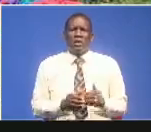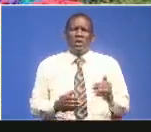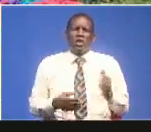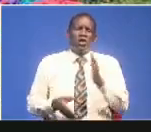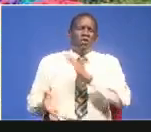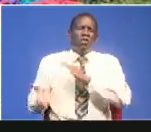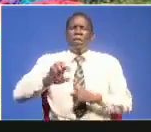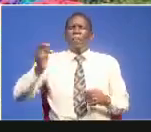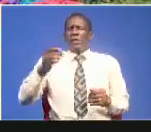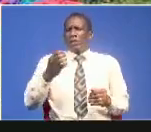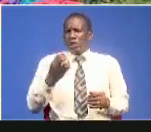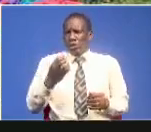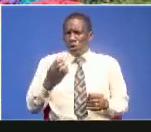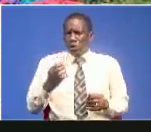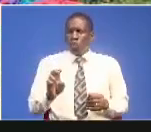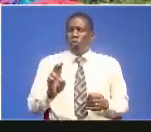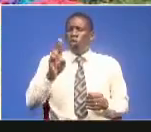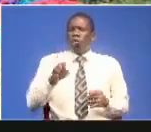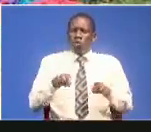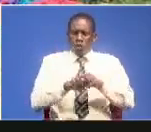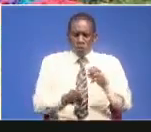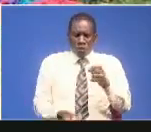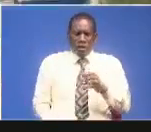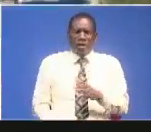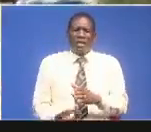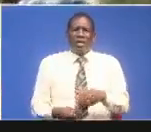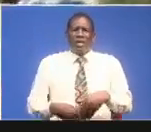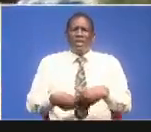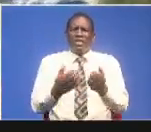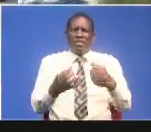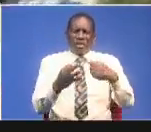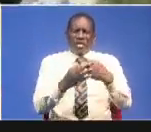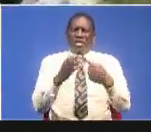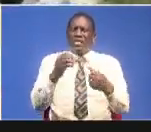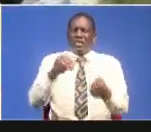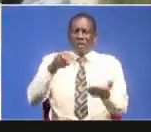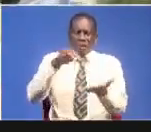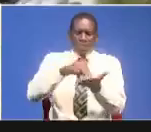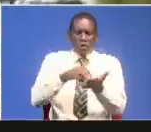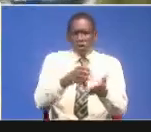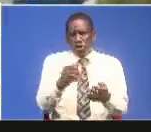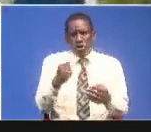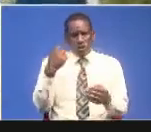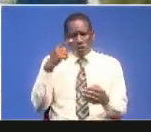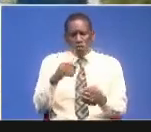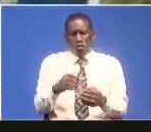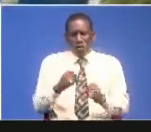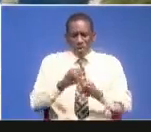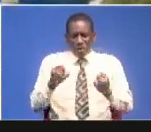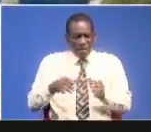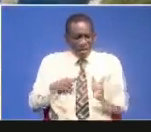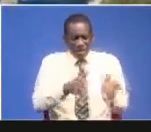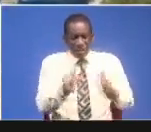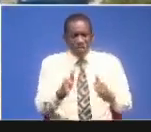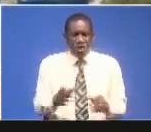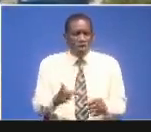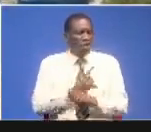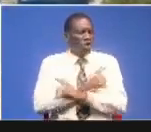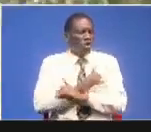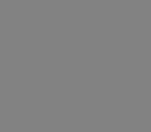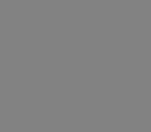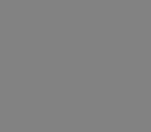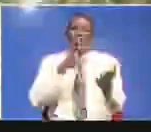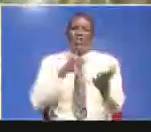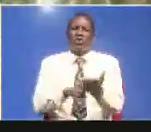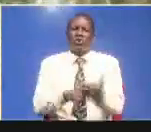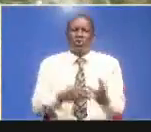former President Uhuru Kenyatta also set out some 800 million shillings for the regeneration of the river. No tangible results